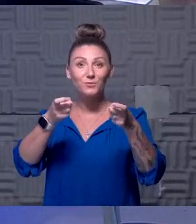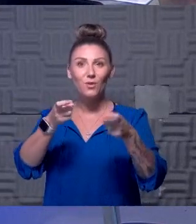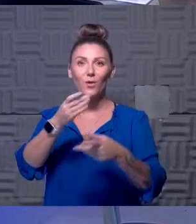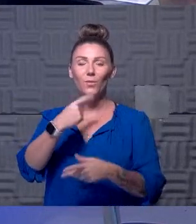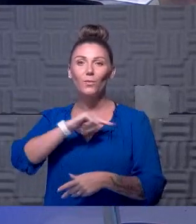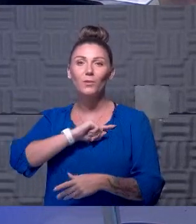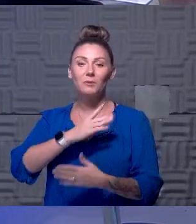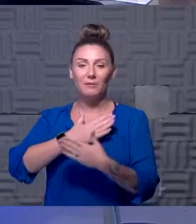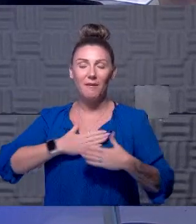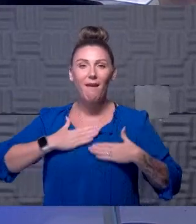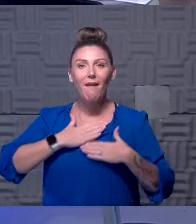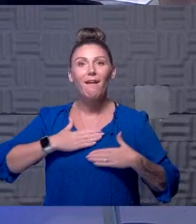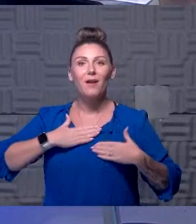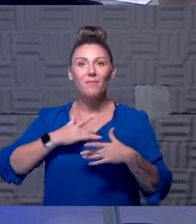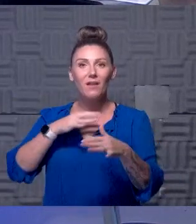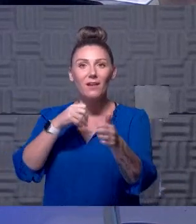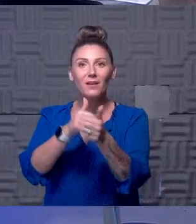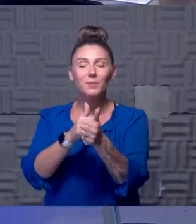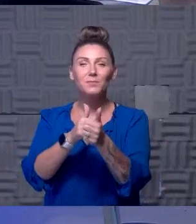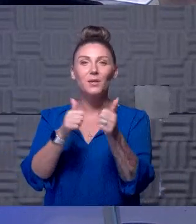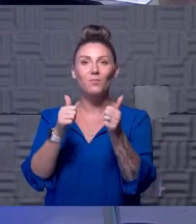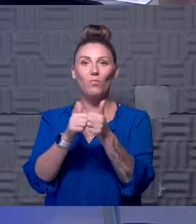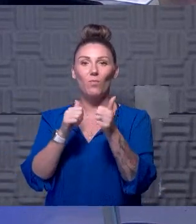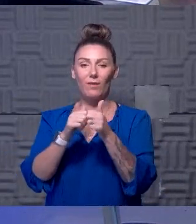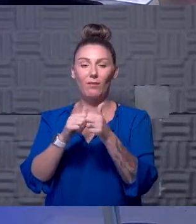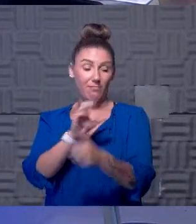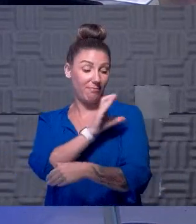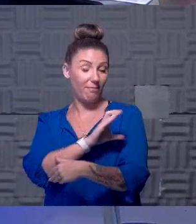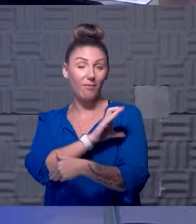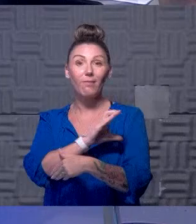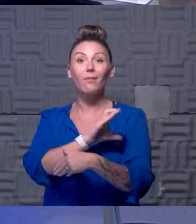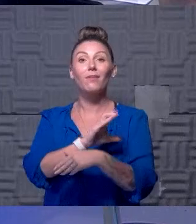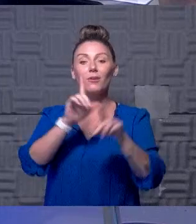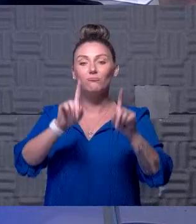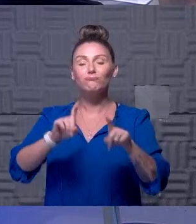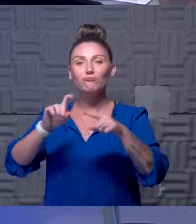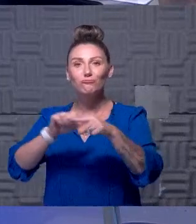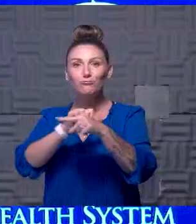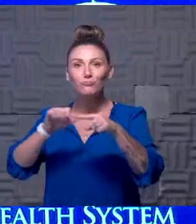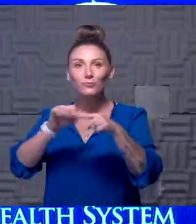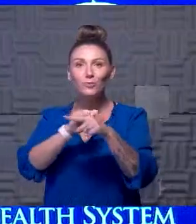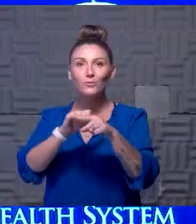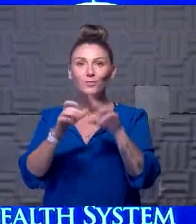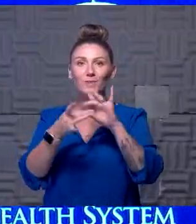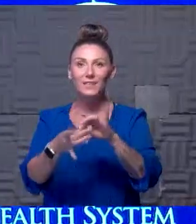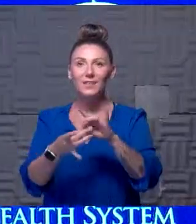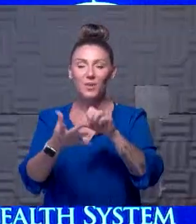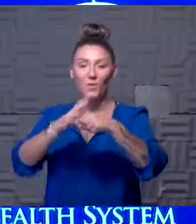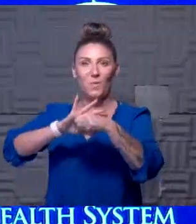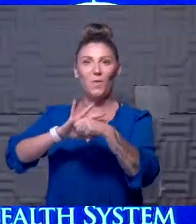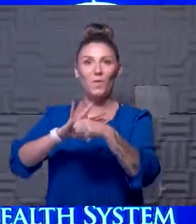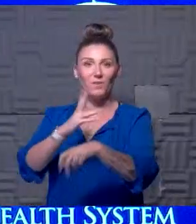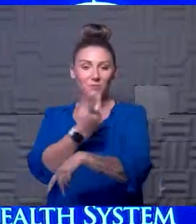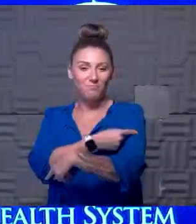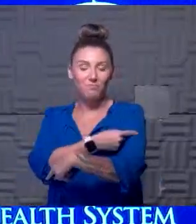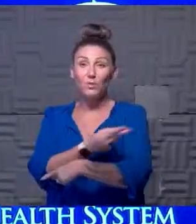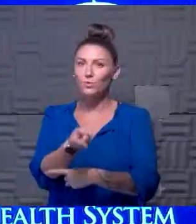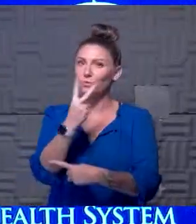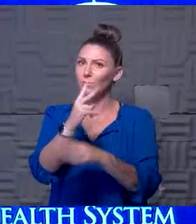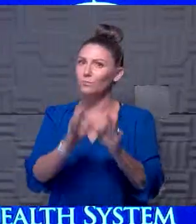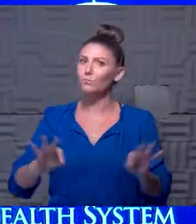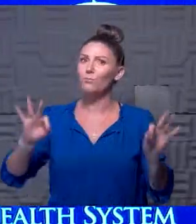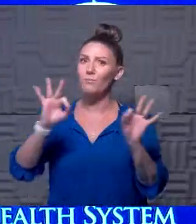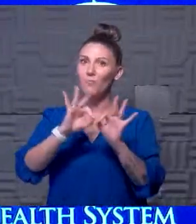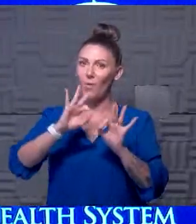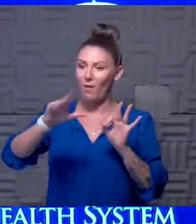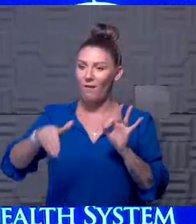give you an update today about the clinical trial underway for our COVID vaccine. And with us are two really important guests.